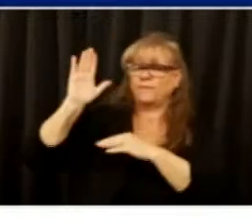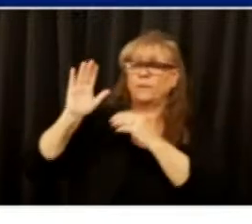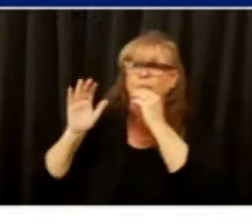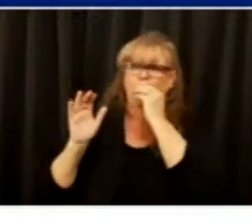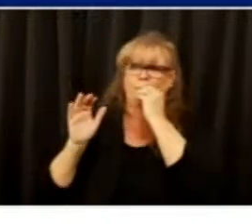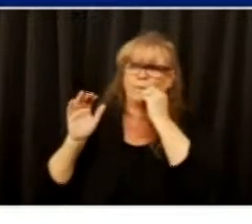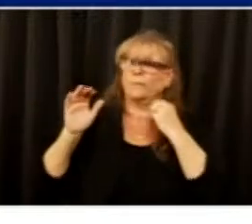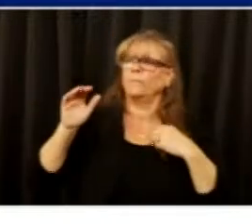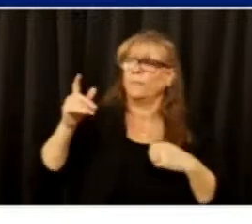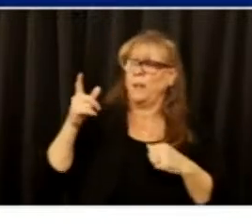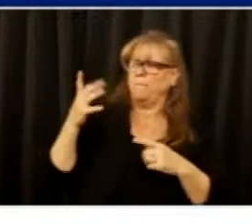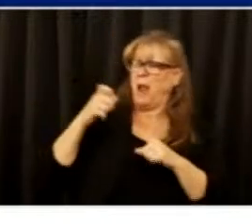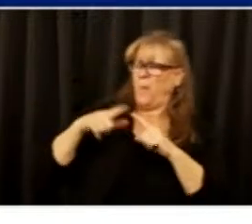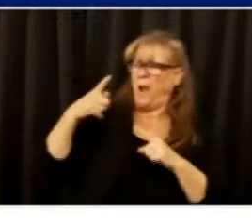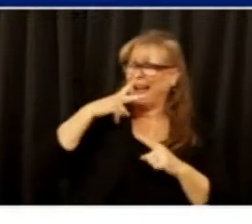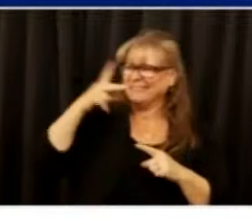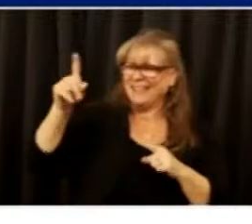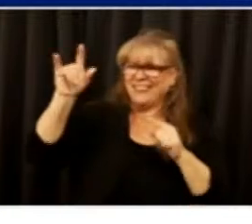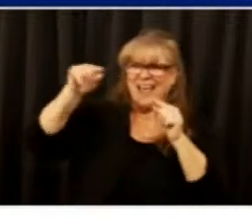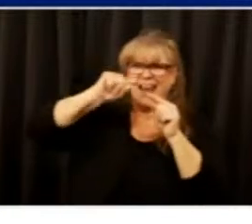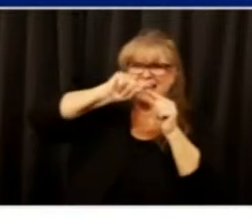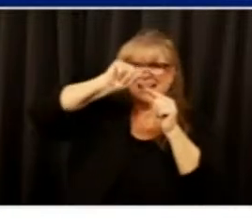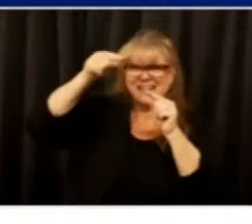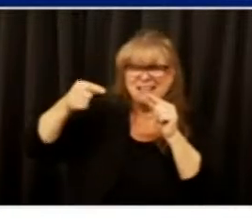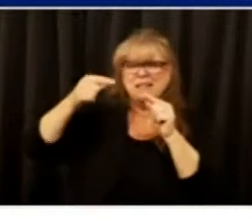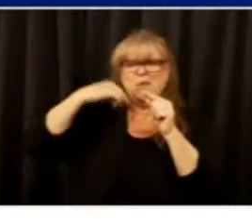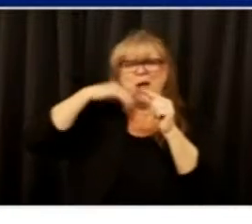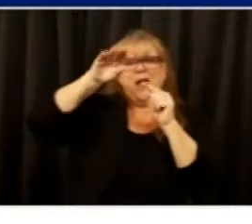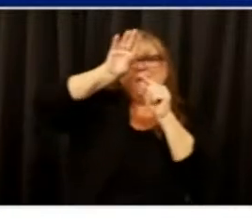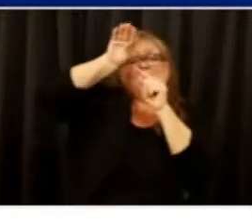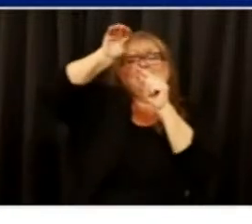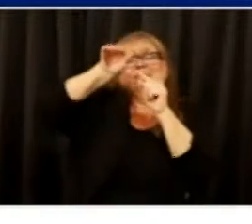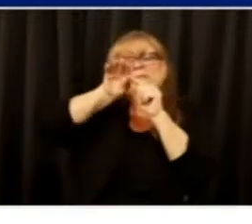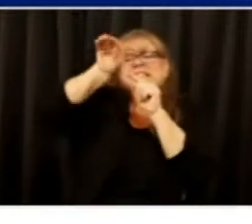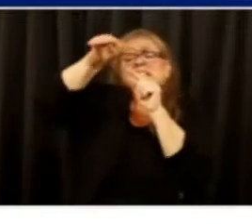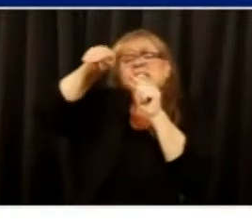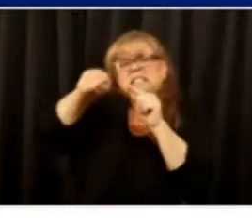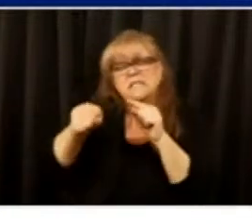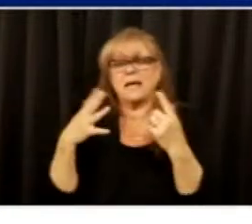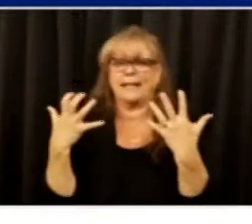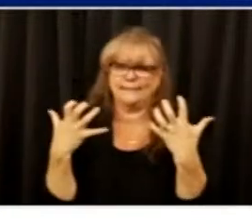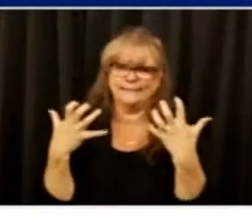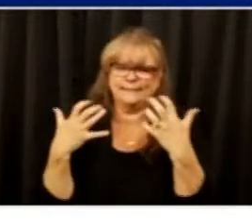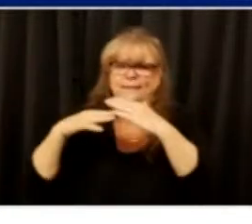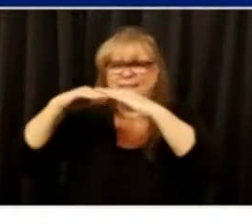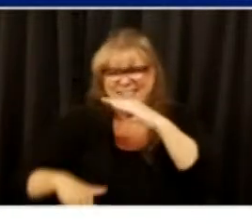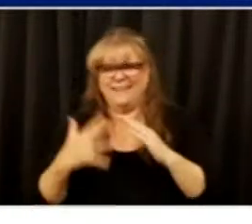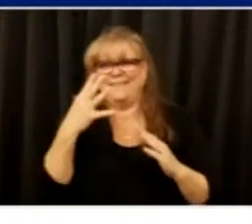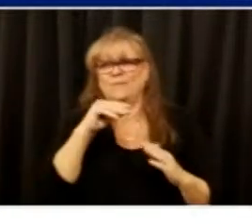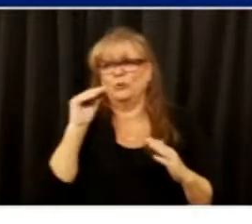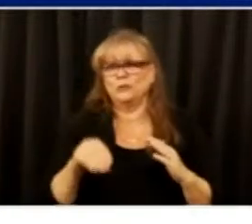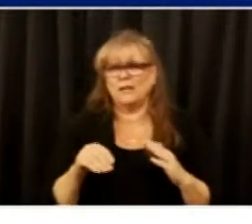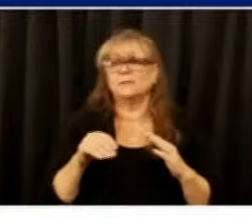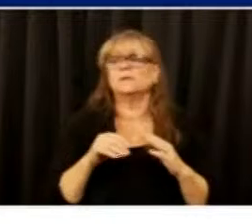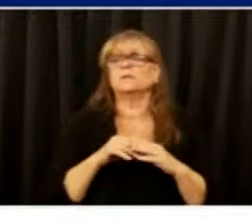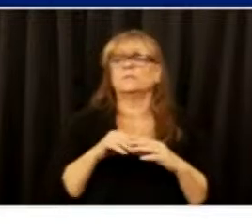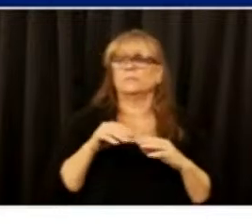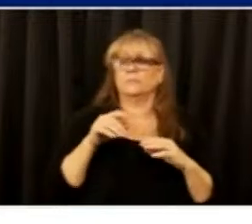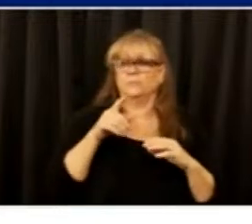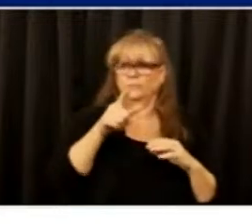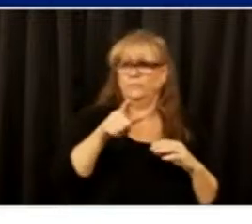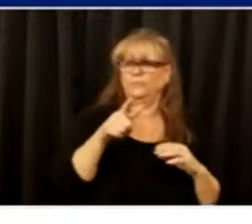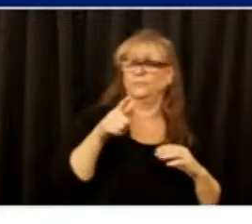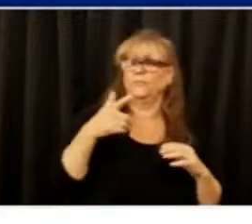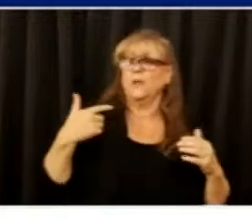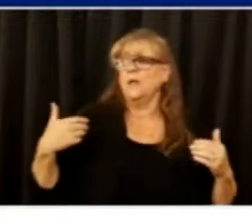even further, but we're below that 5% goal right now. Unfortunately, for younger kids, we continue to be above that 5% mark. And so